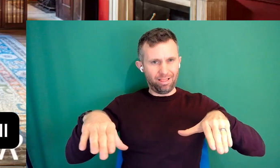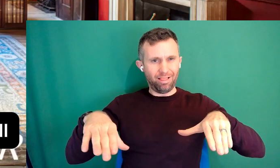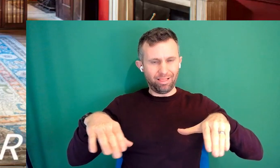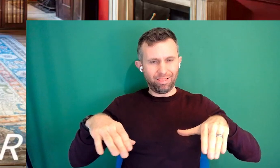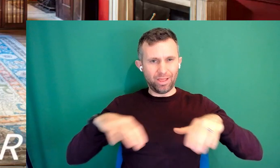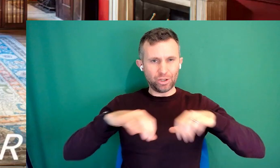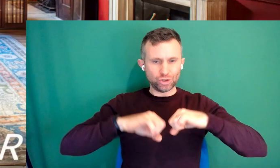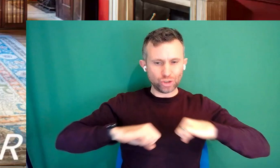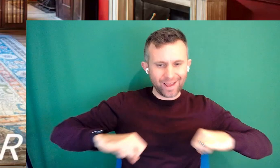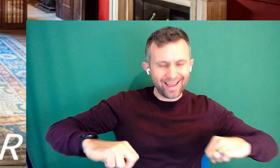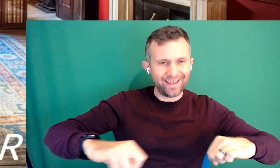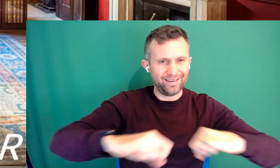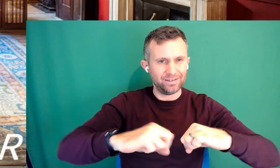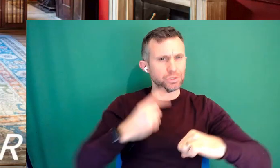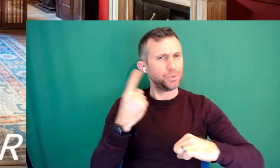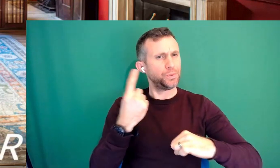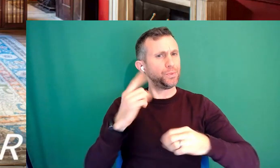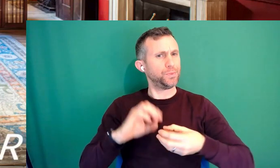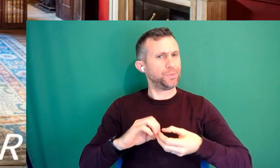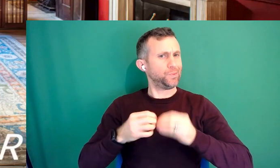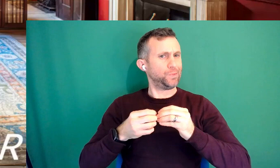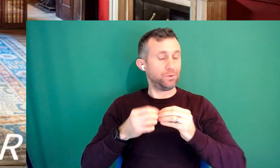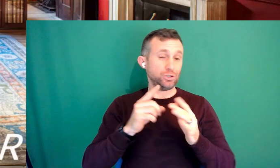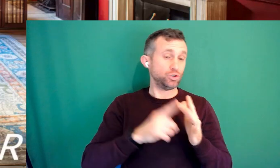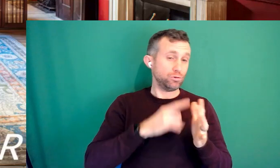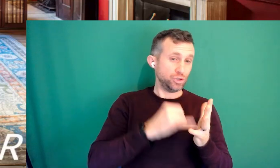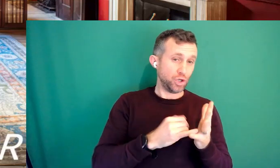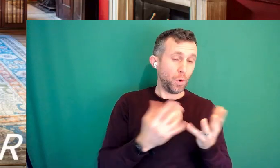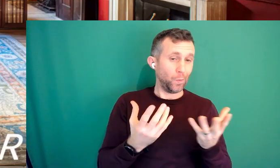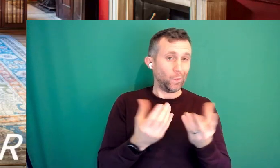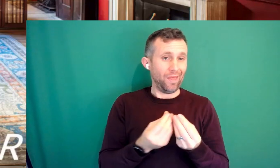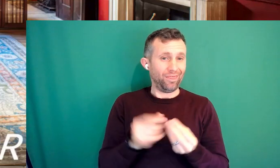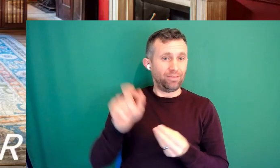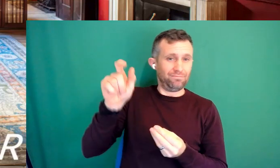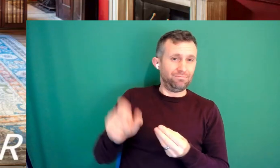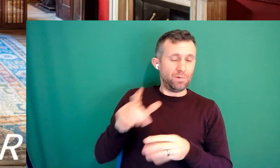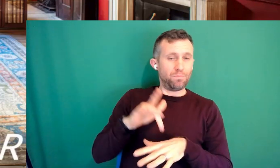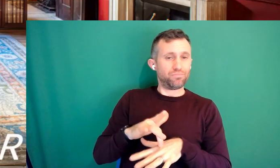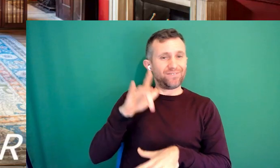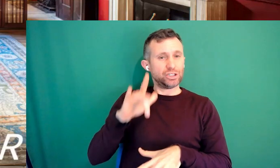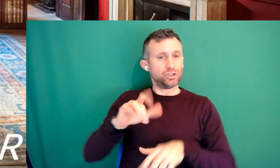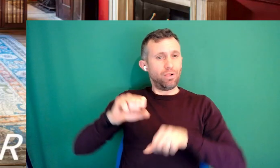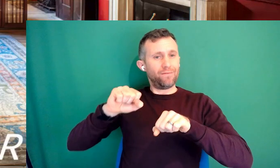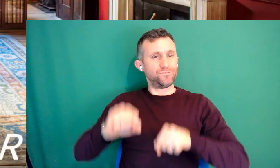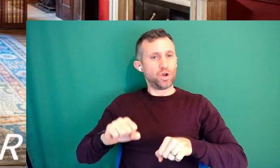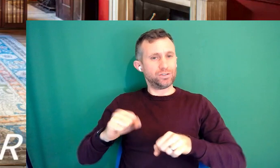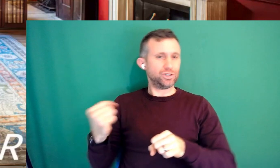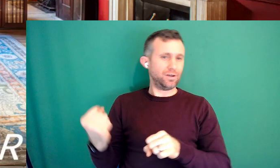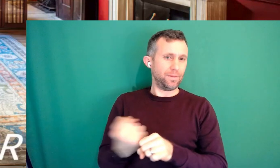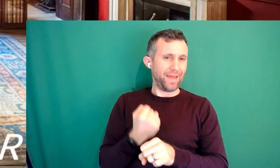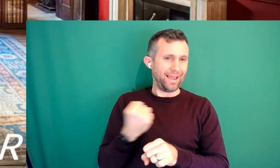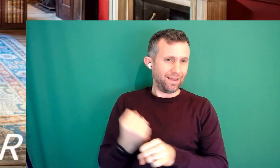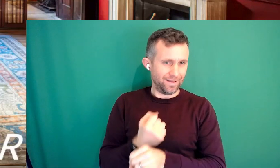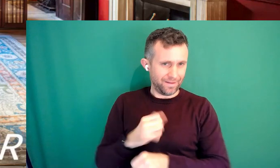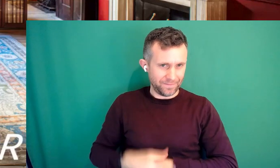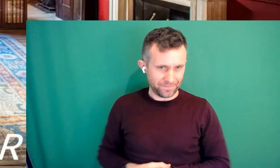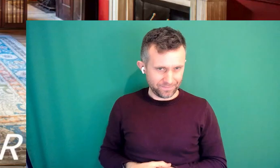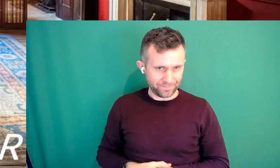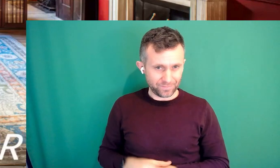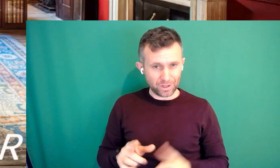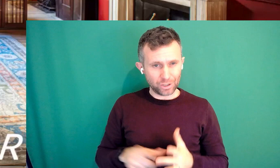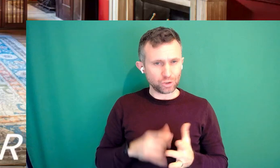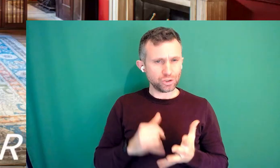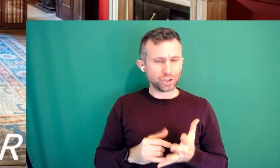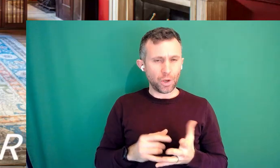wall, so they seem to be floating in midair. If you stand in the right spot, the